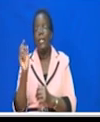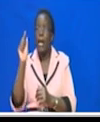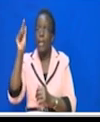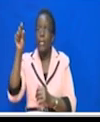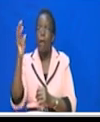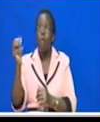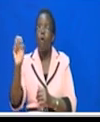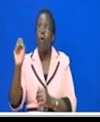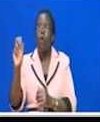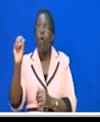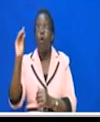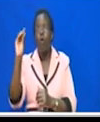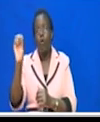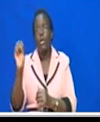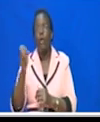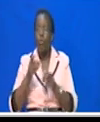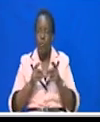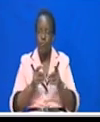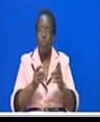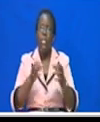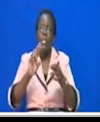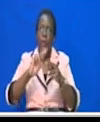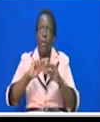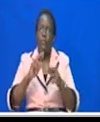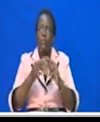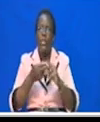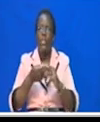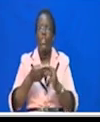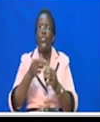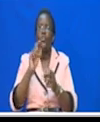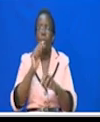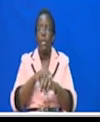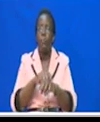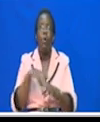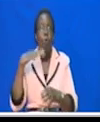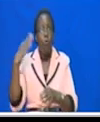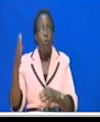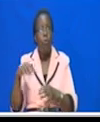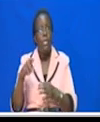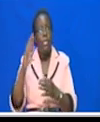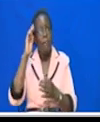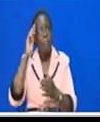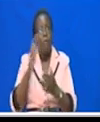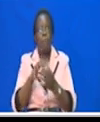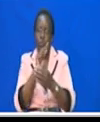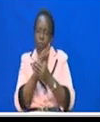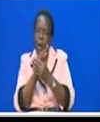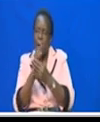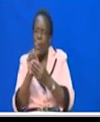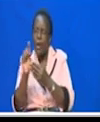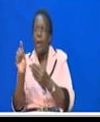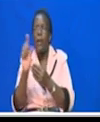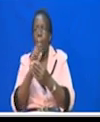mode or be it during your revision time, always remember to underscore or